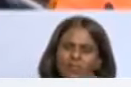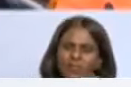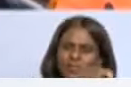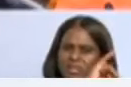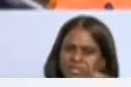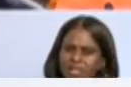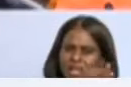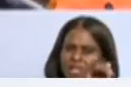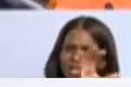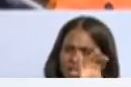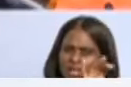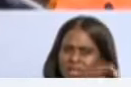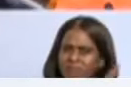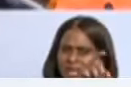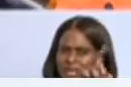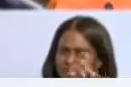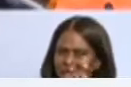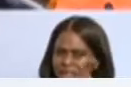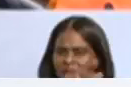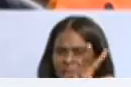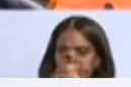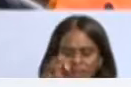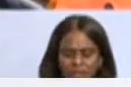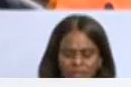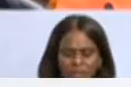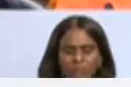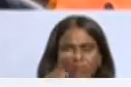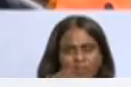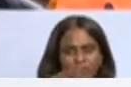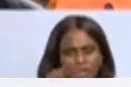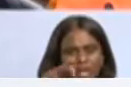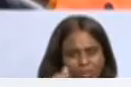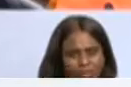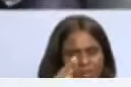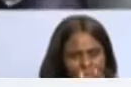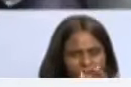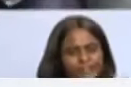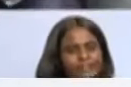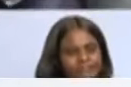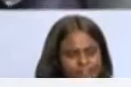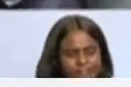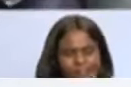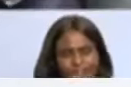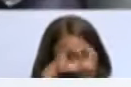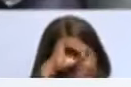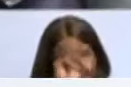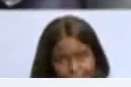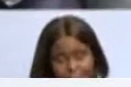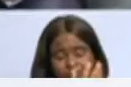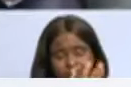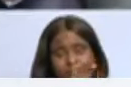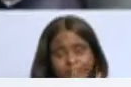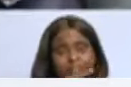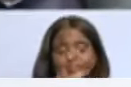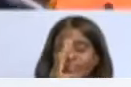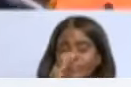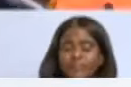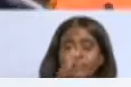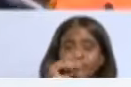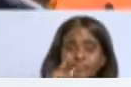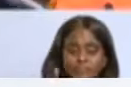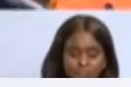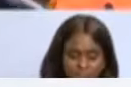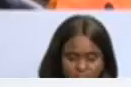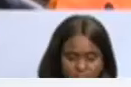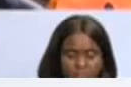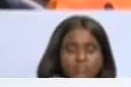JCHX of $300 million. With the revival of these mining assets, Madam Speaker, the local